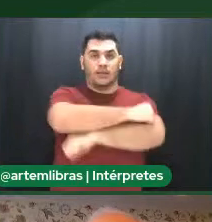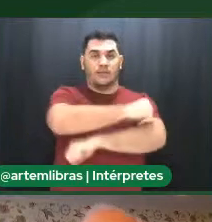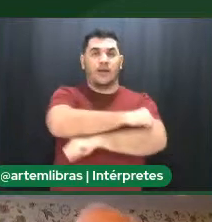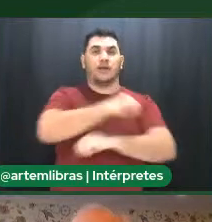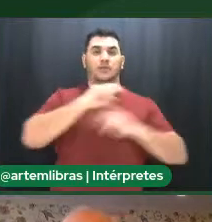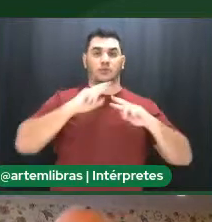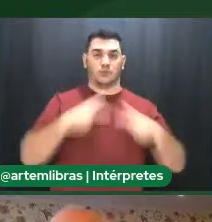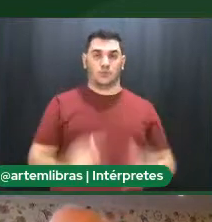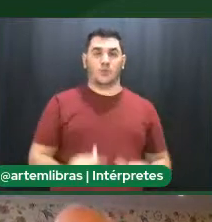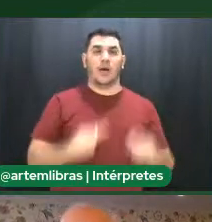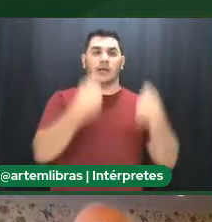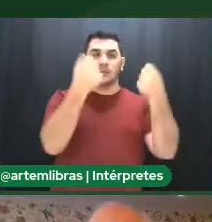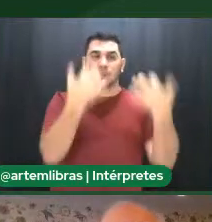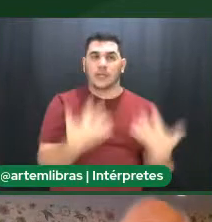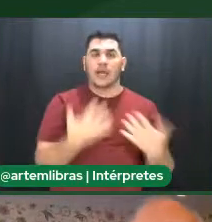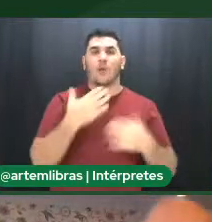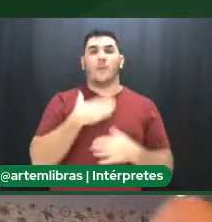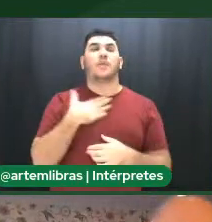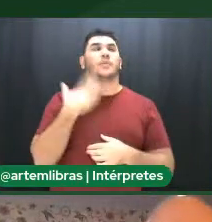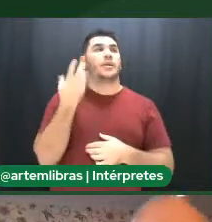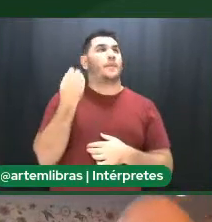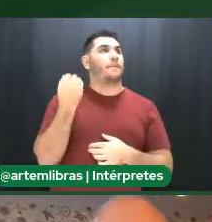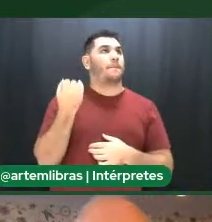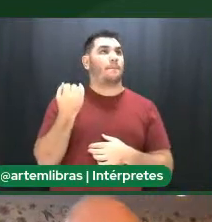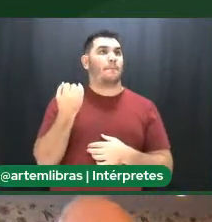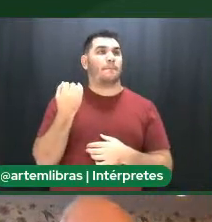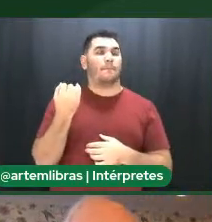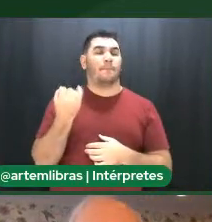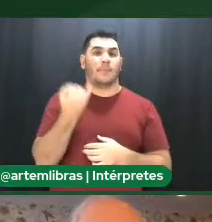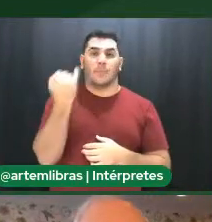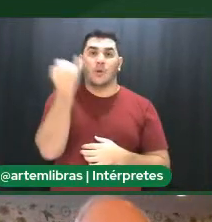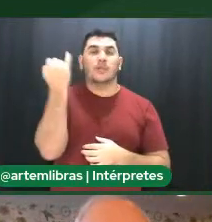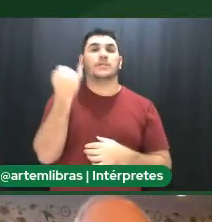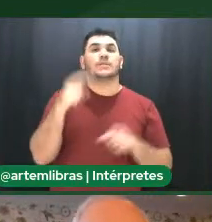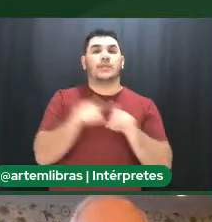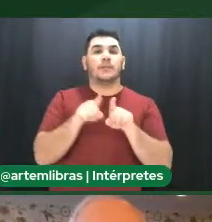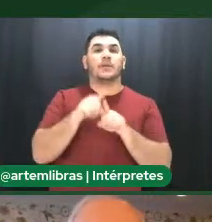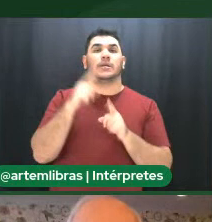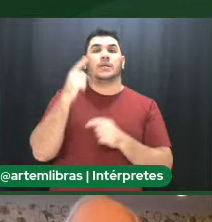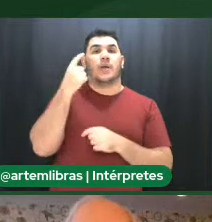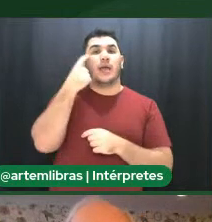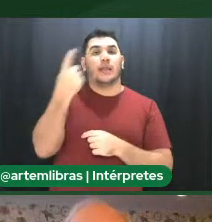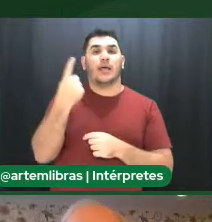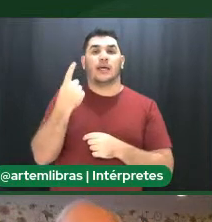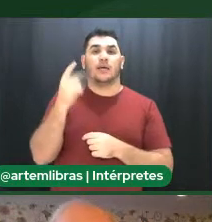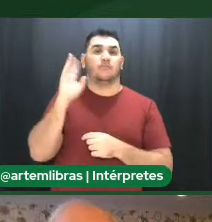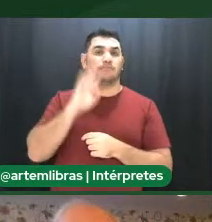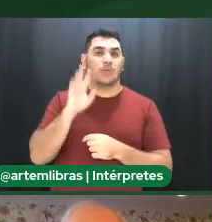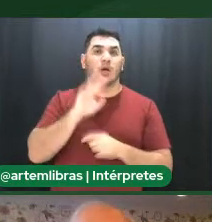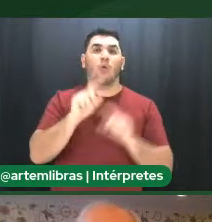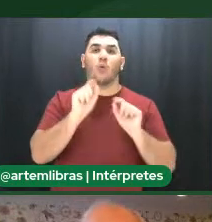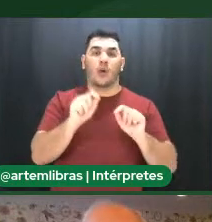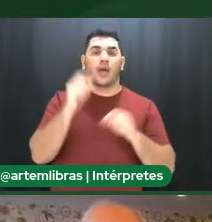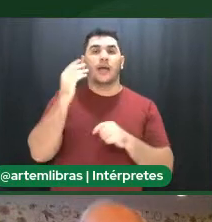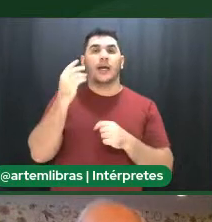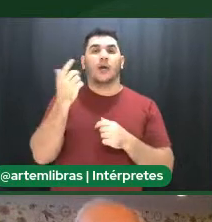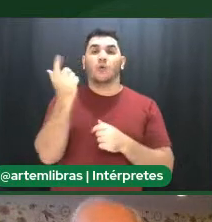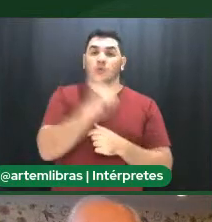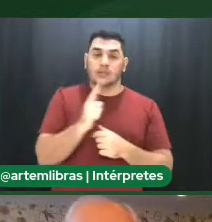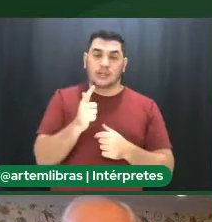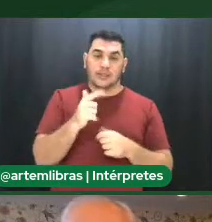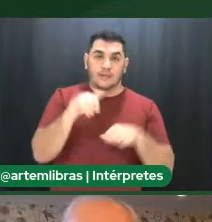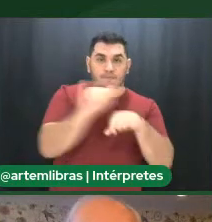key idea is to have ways in which when a user gets a